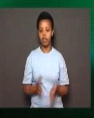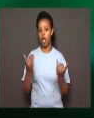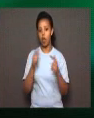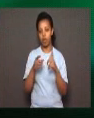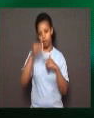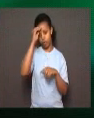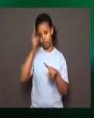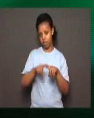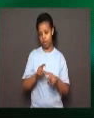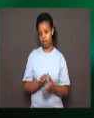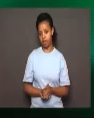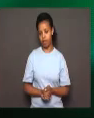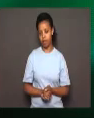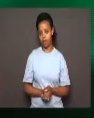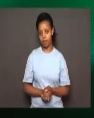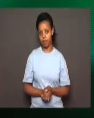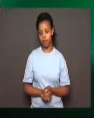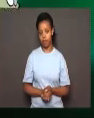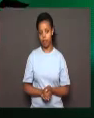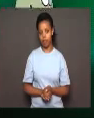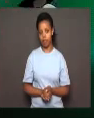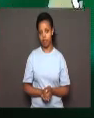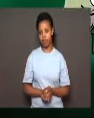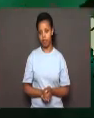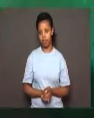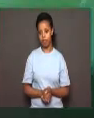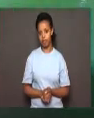Let's get back to our lesson.